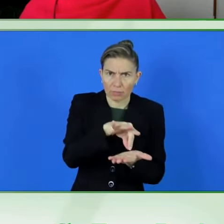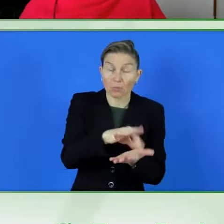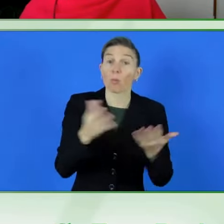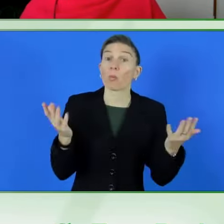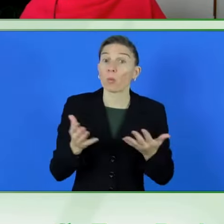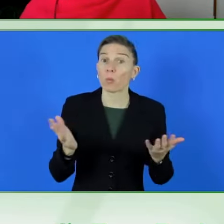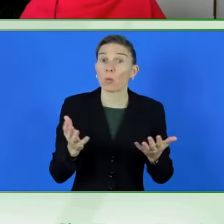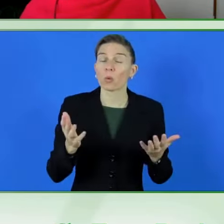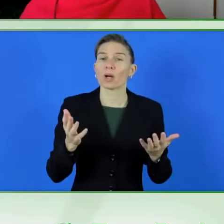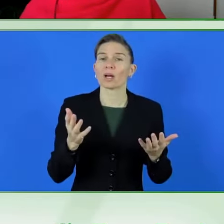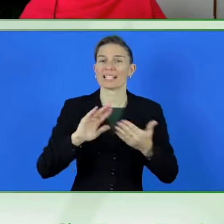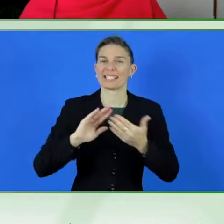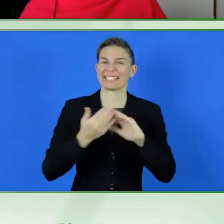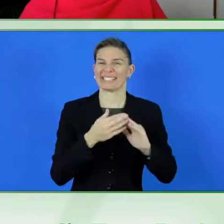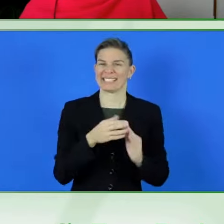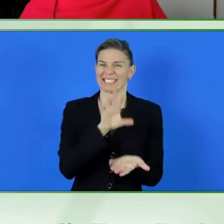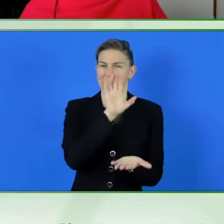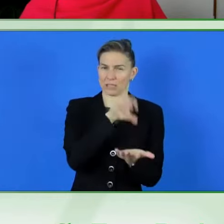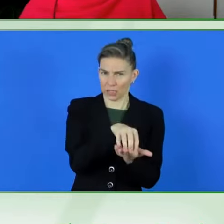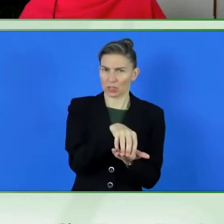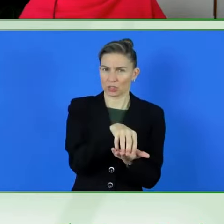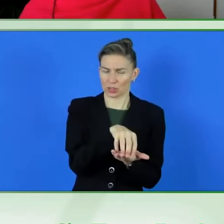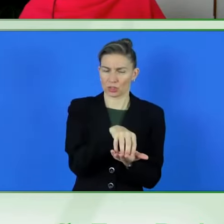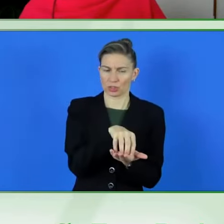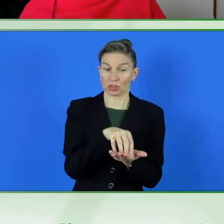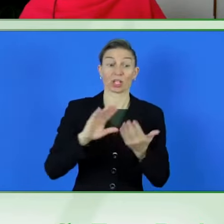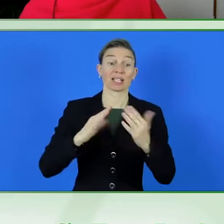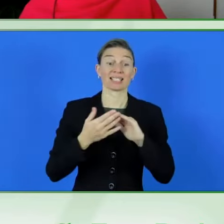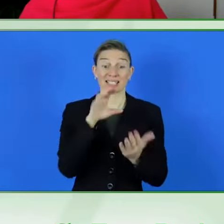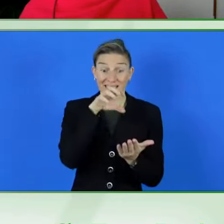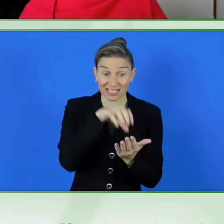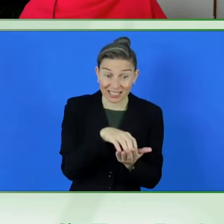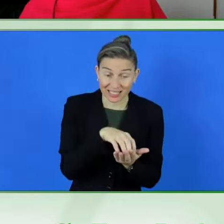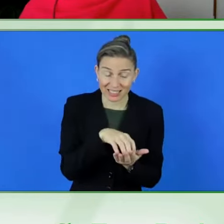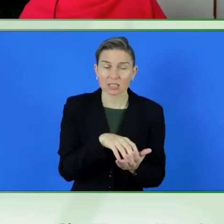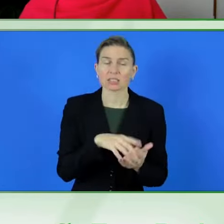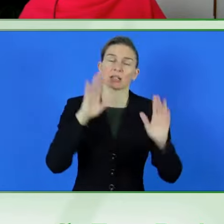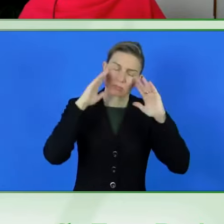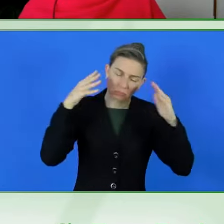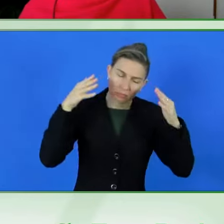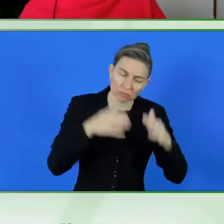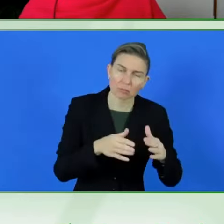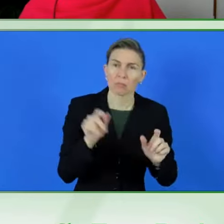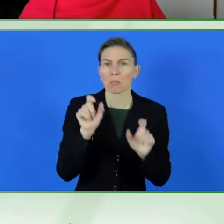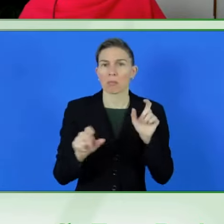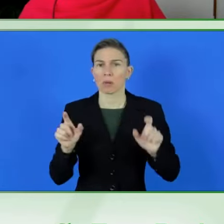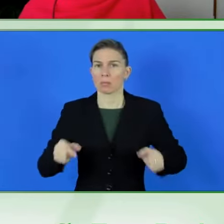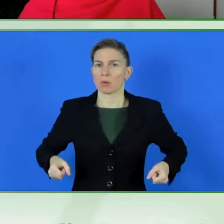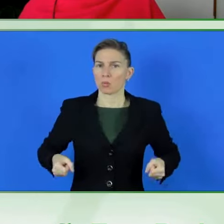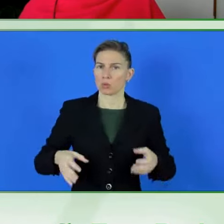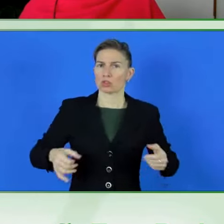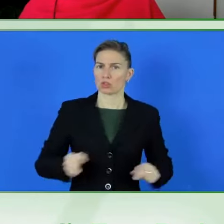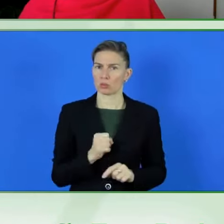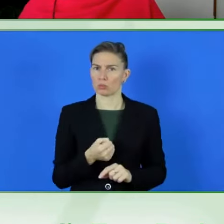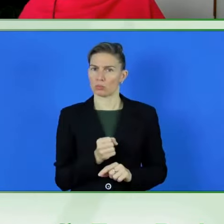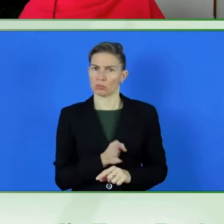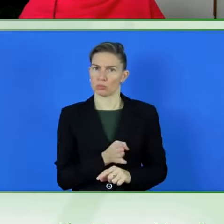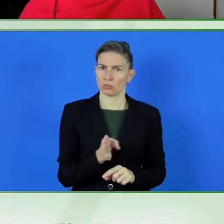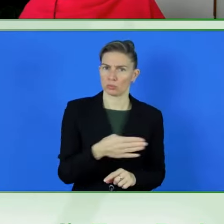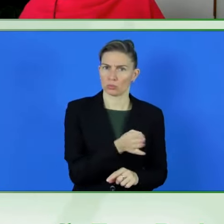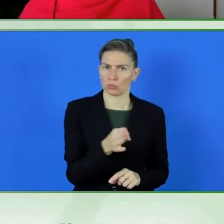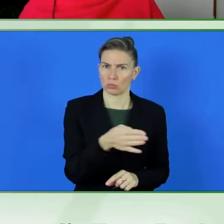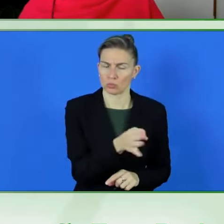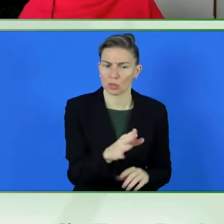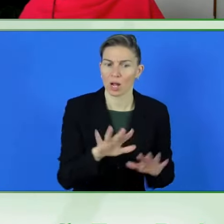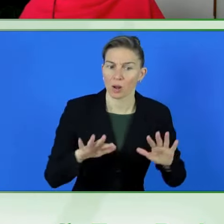targeted motorized wheelchair users. The information has been added to the